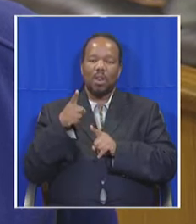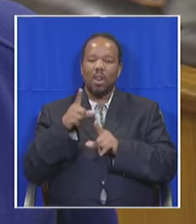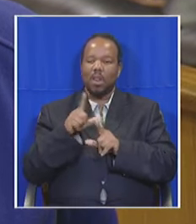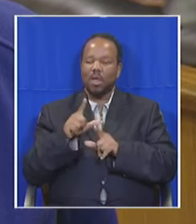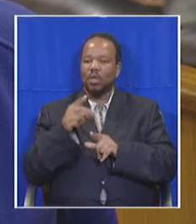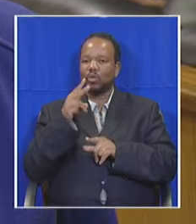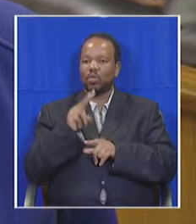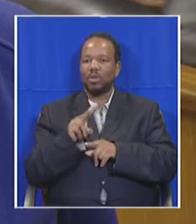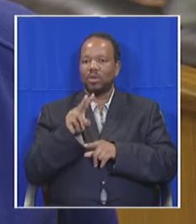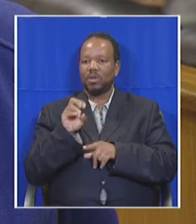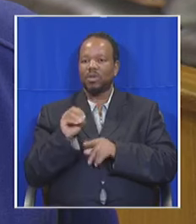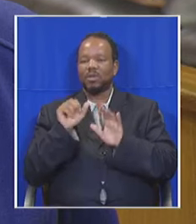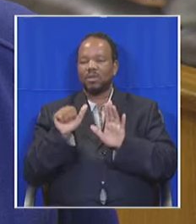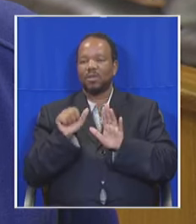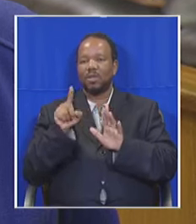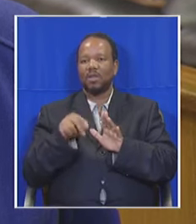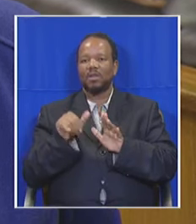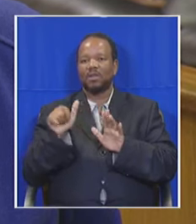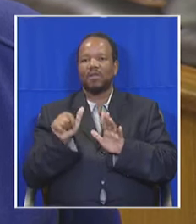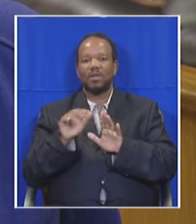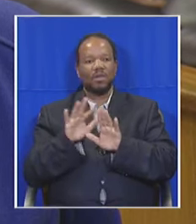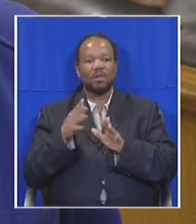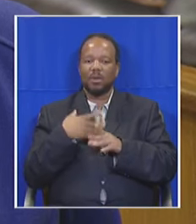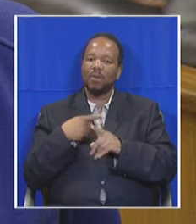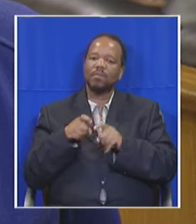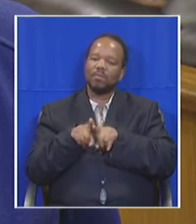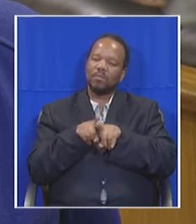2016-2017 as they were forced to be reckoned with,